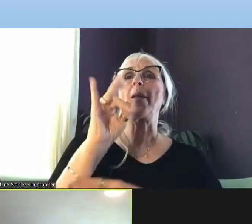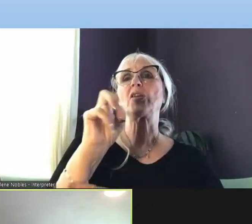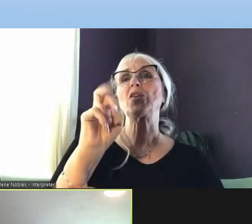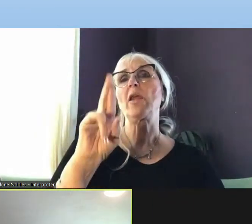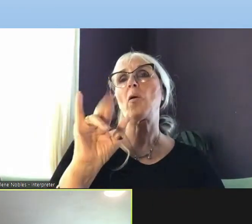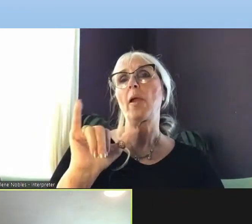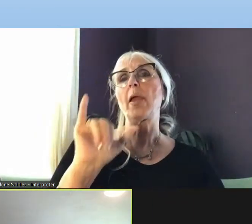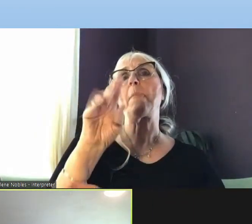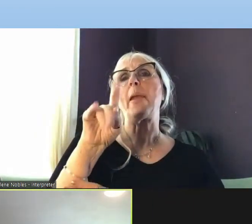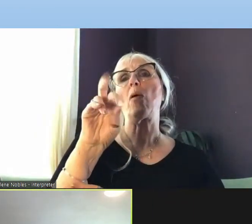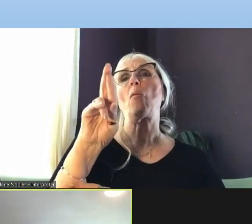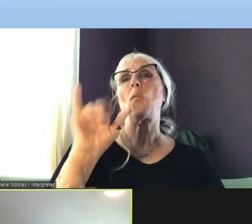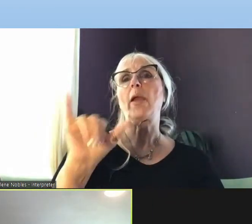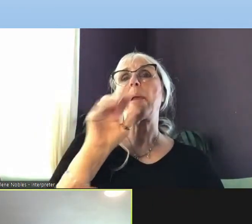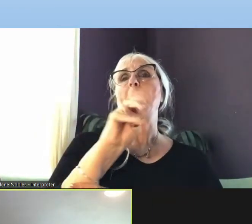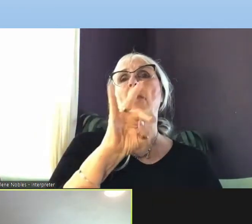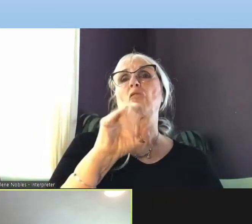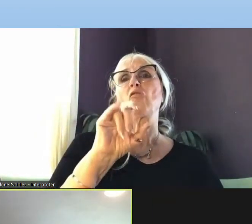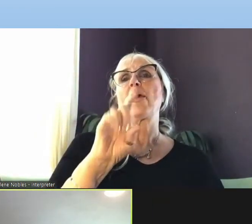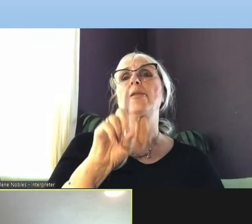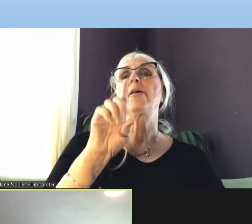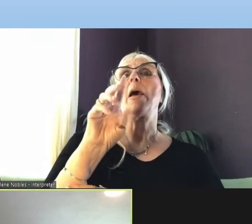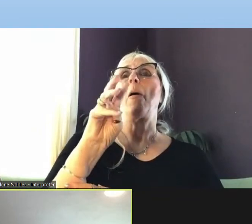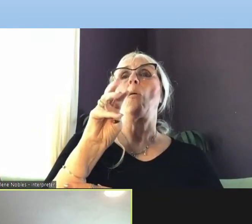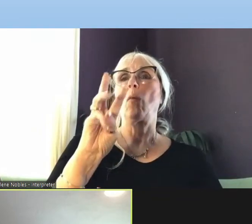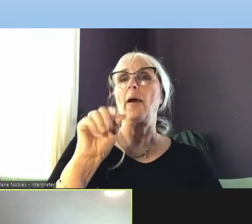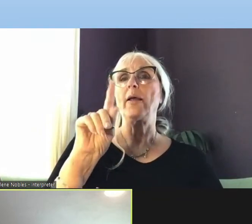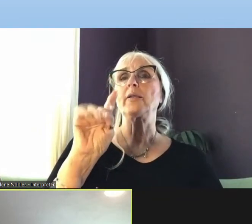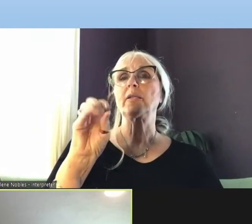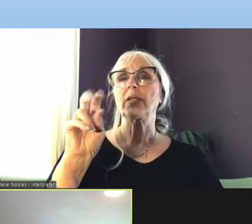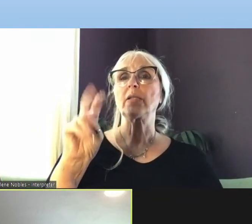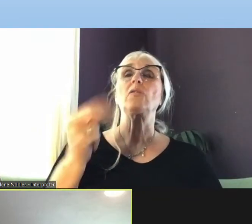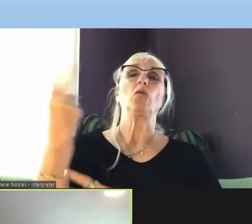Watkins. We did those two at that time.